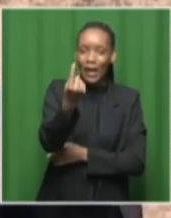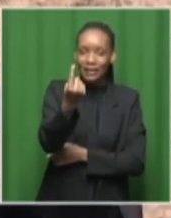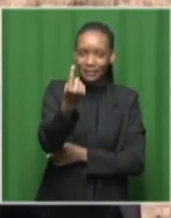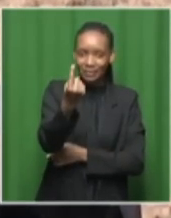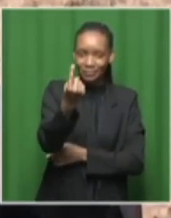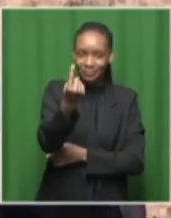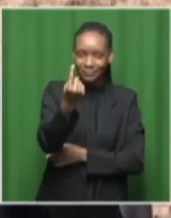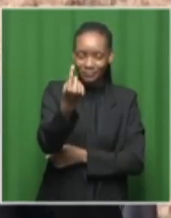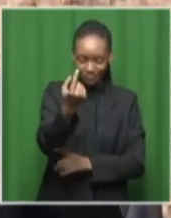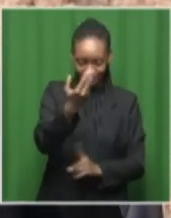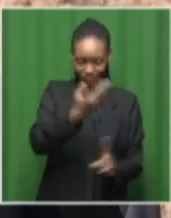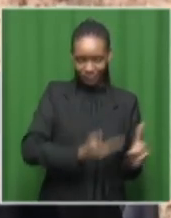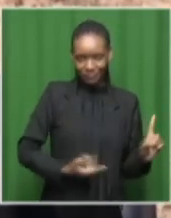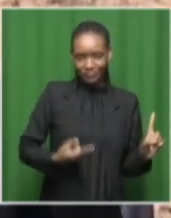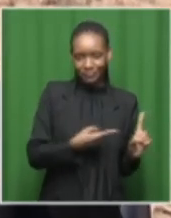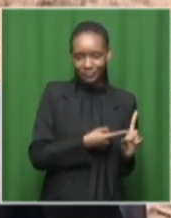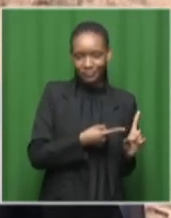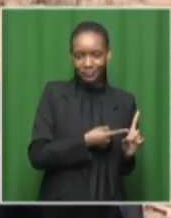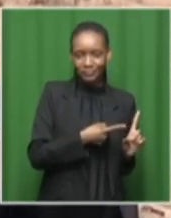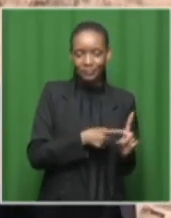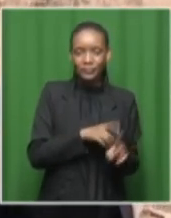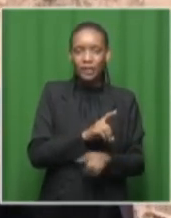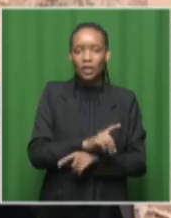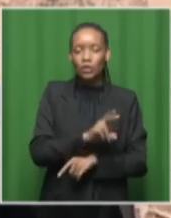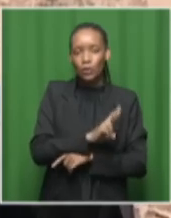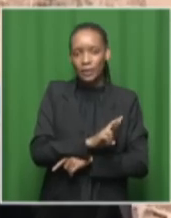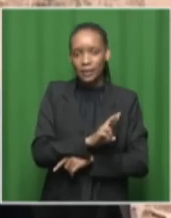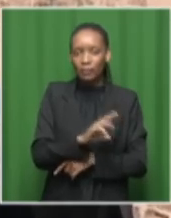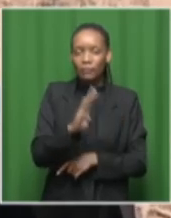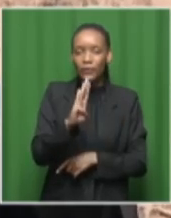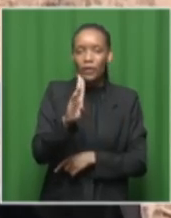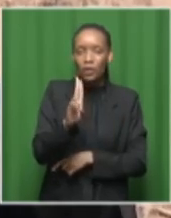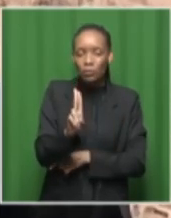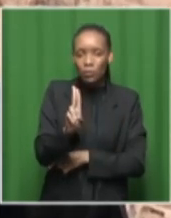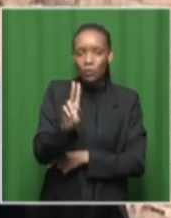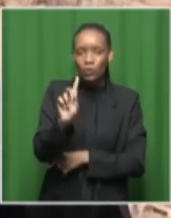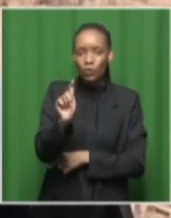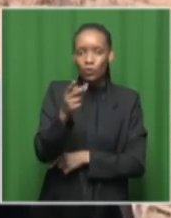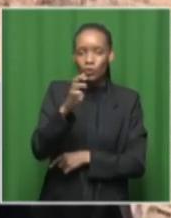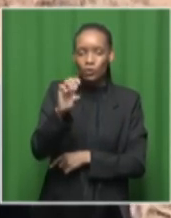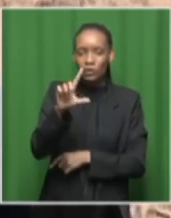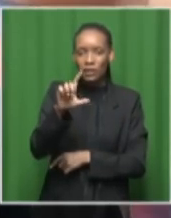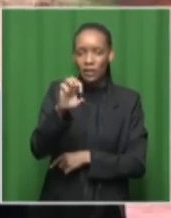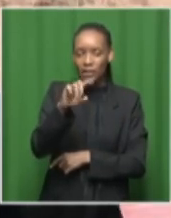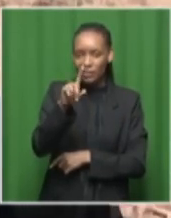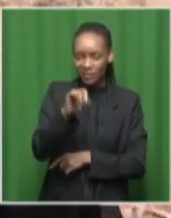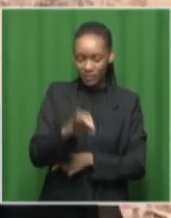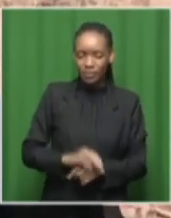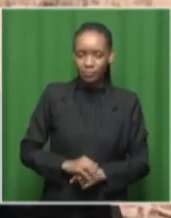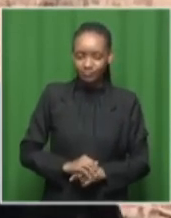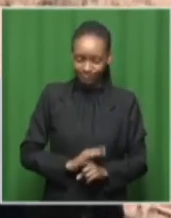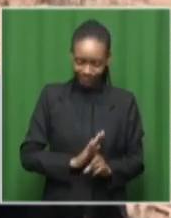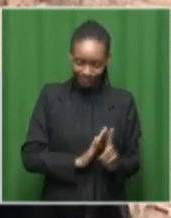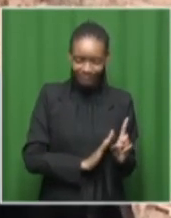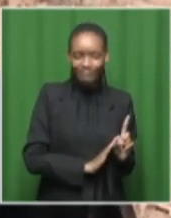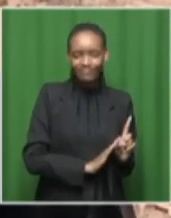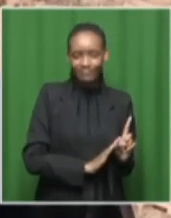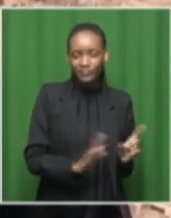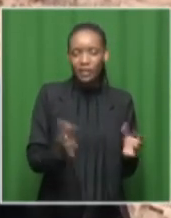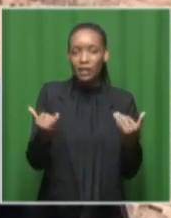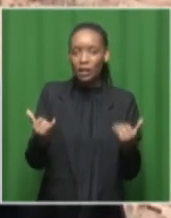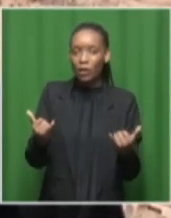our leader, Dr. Buthelezi. Now, we thank God